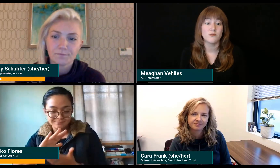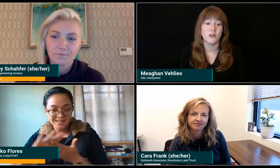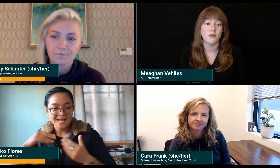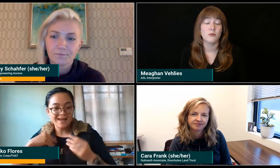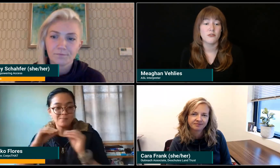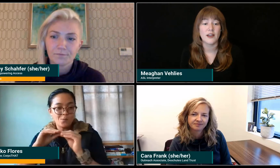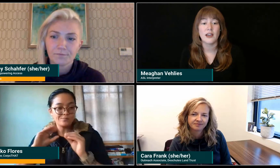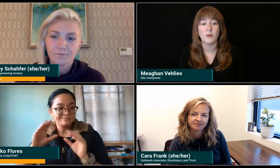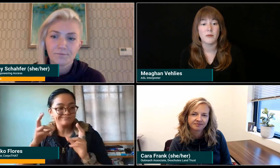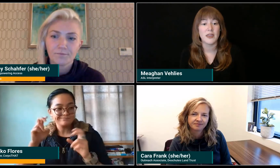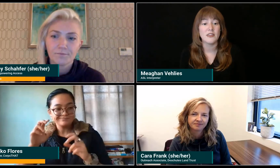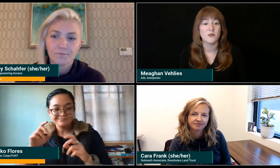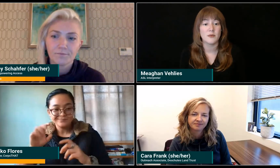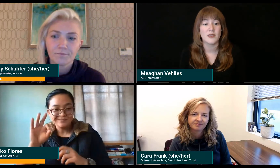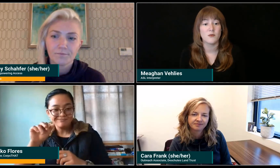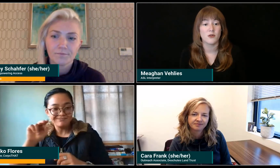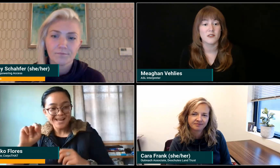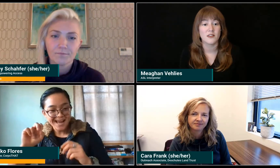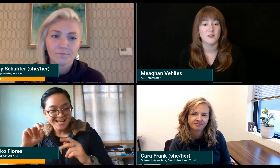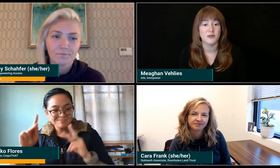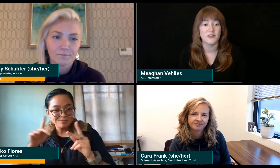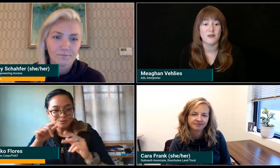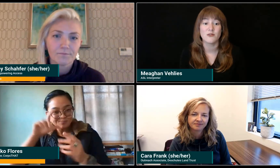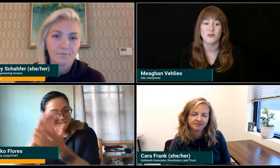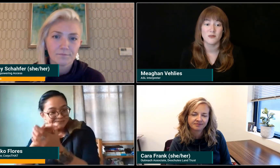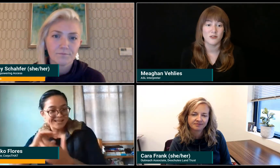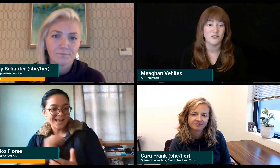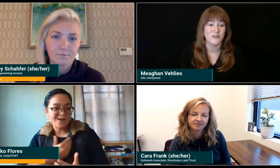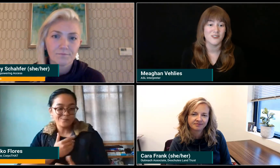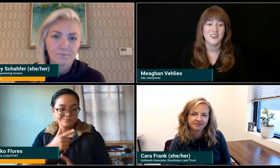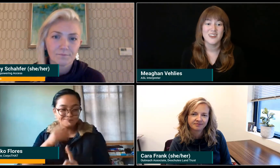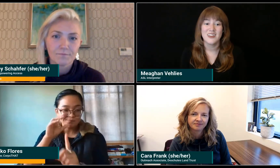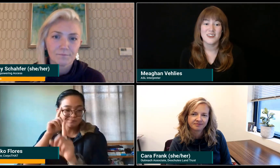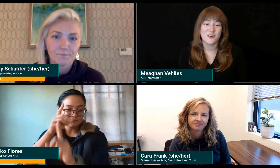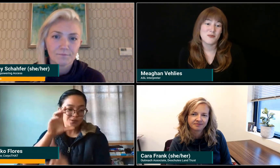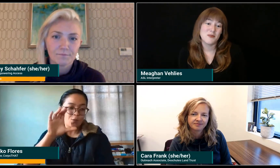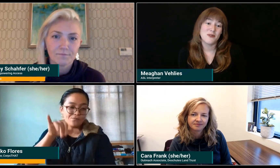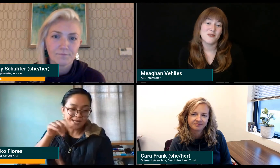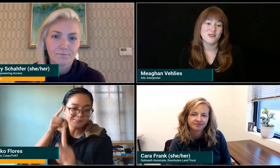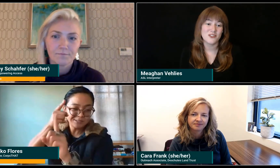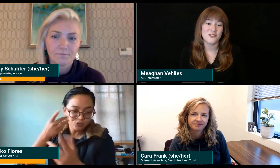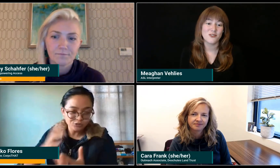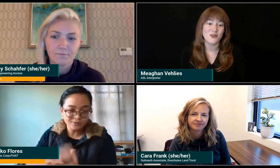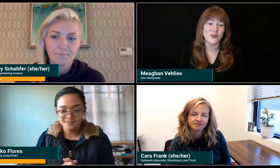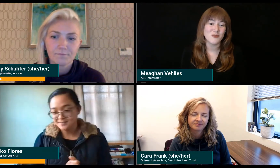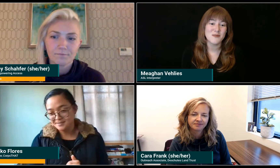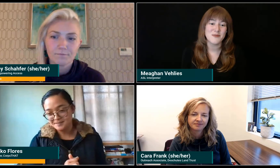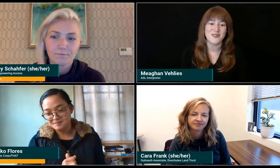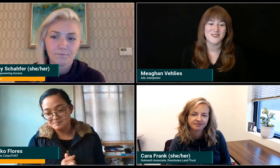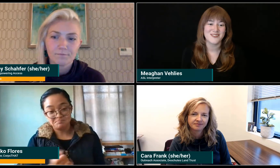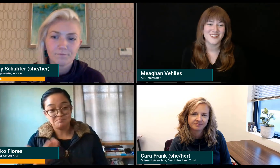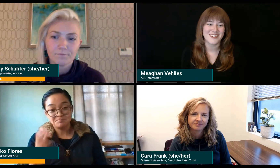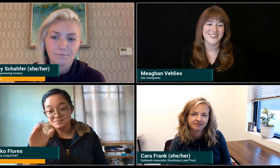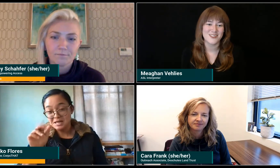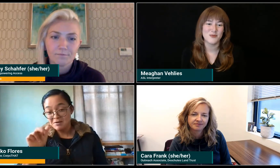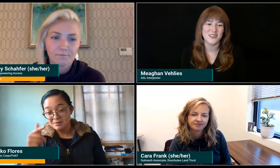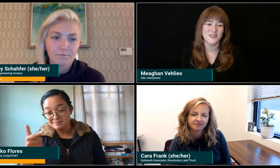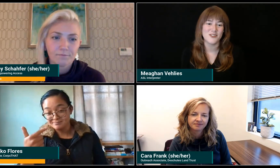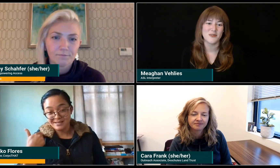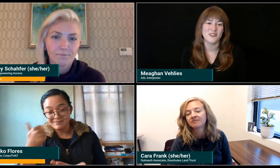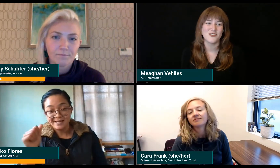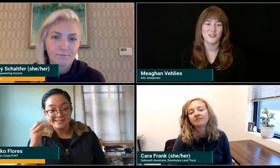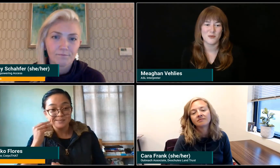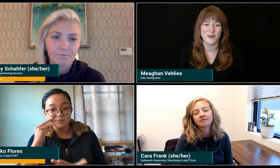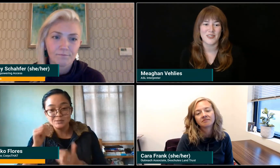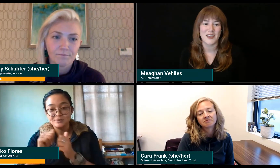to provide help on making the website more accessible. That was really wonderful. People, just your loyal people who believe